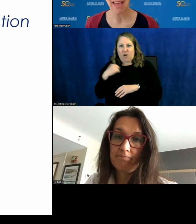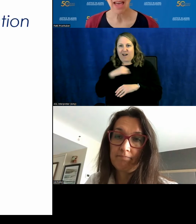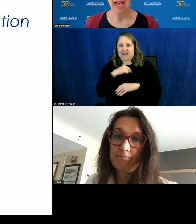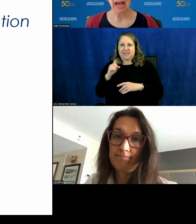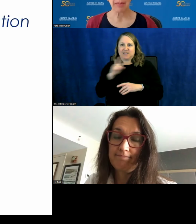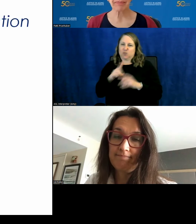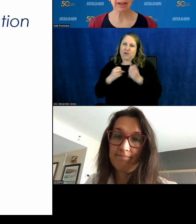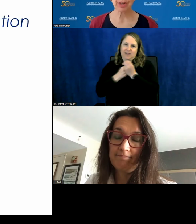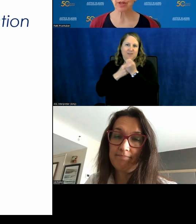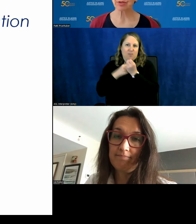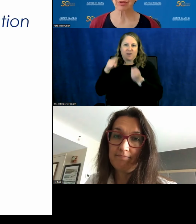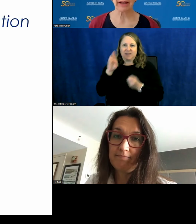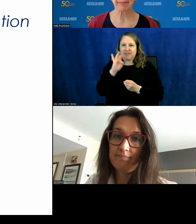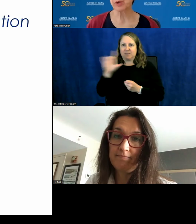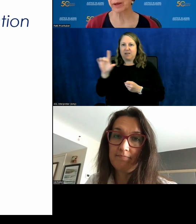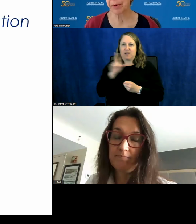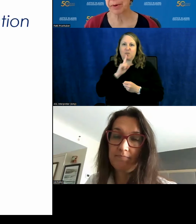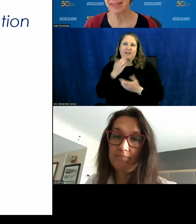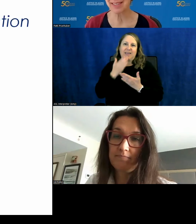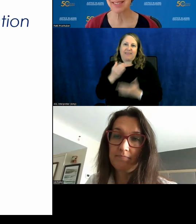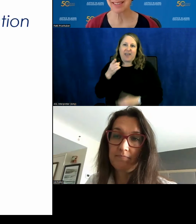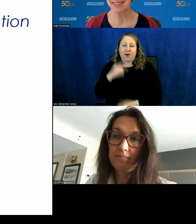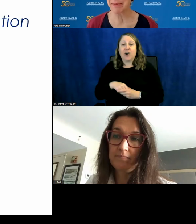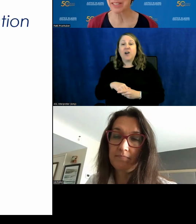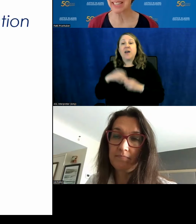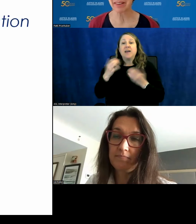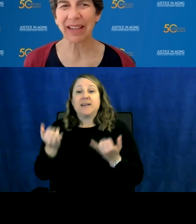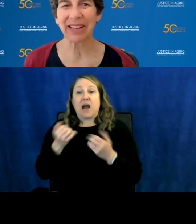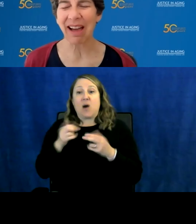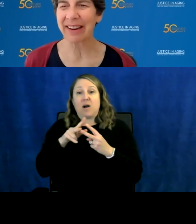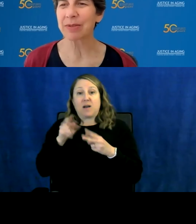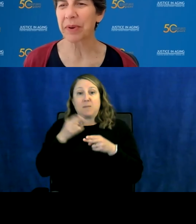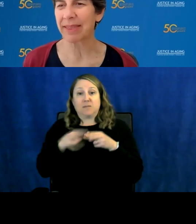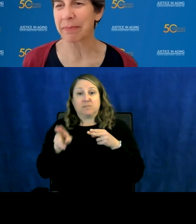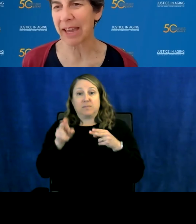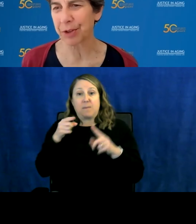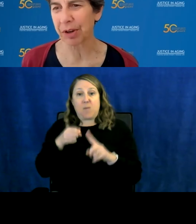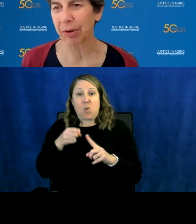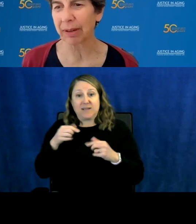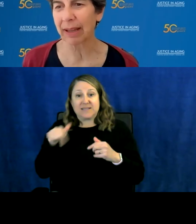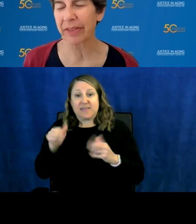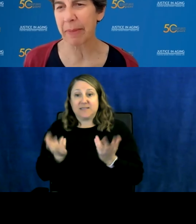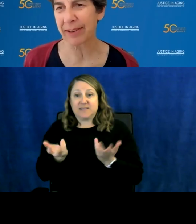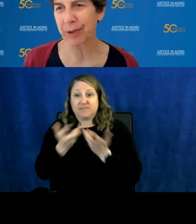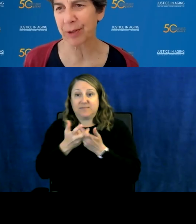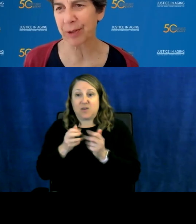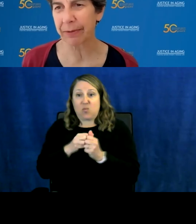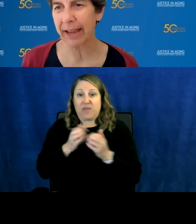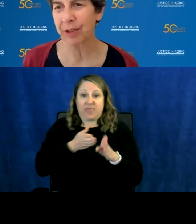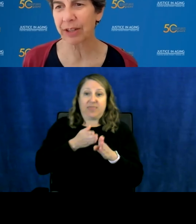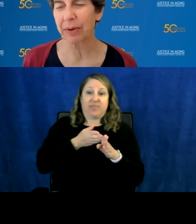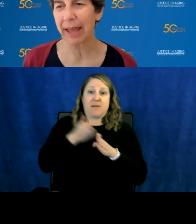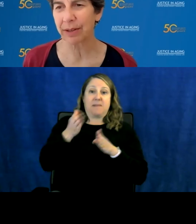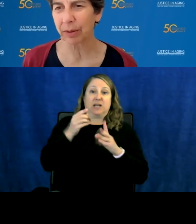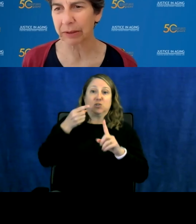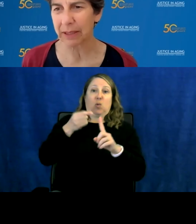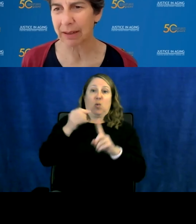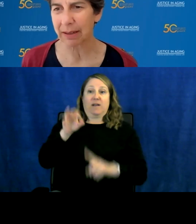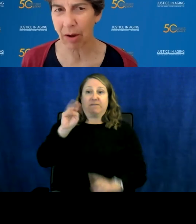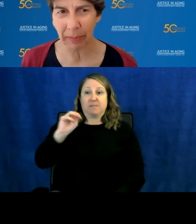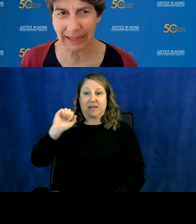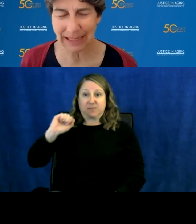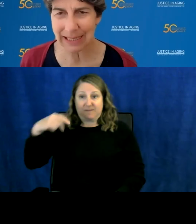her. Just a couple quick points. This is obviously aligned with the major goal of the Master Plan for Aging to end